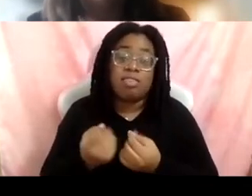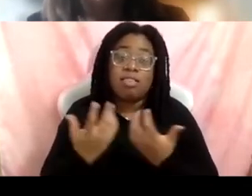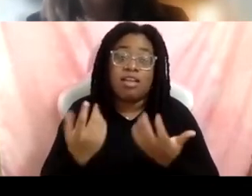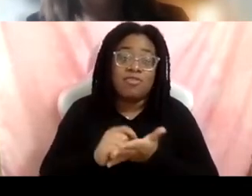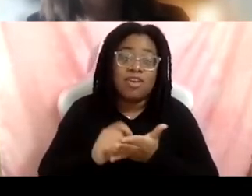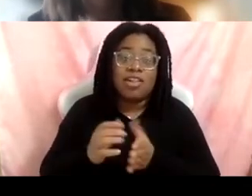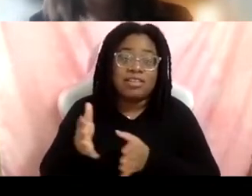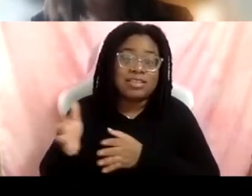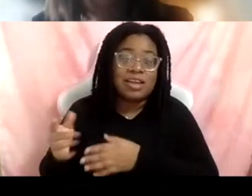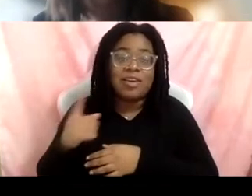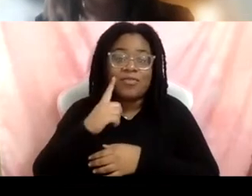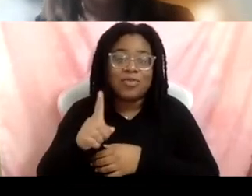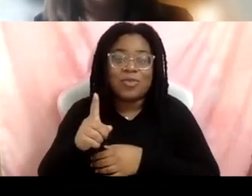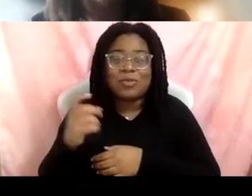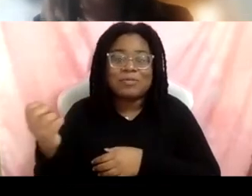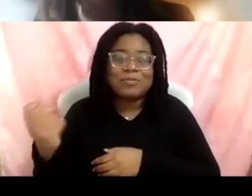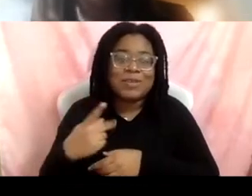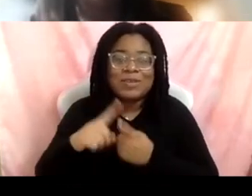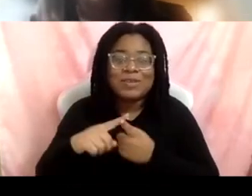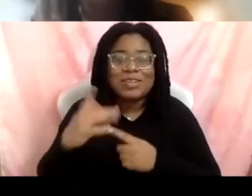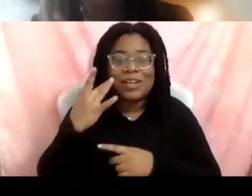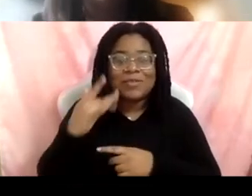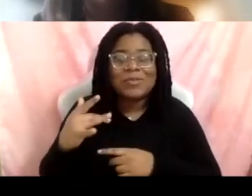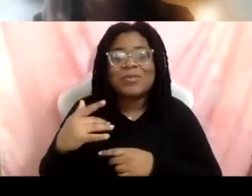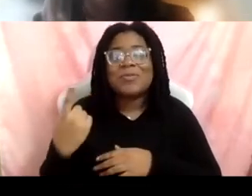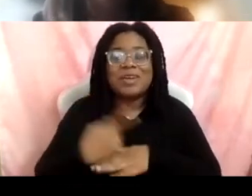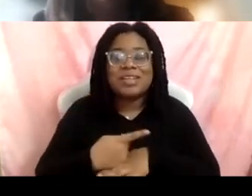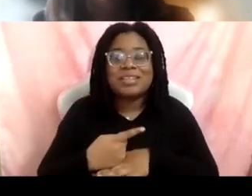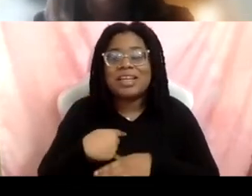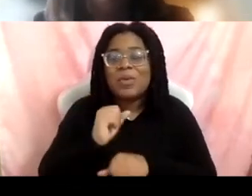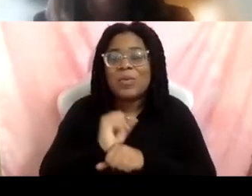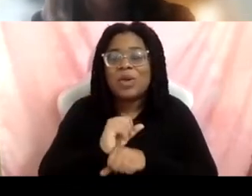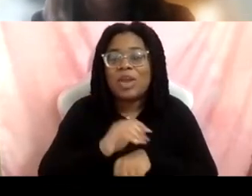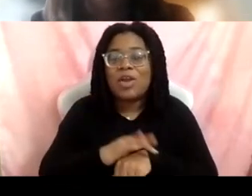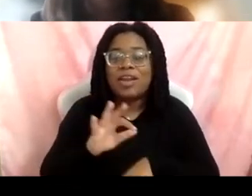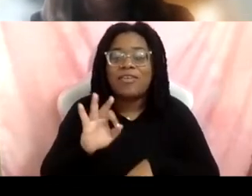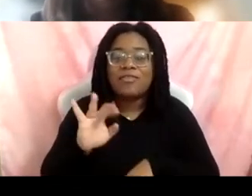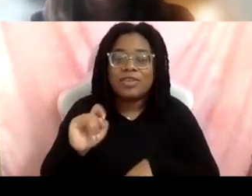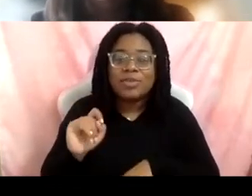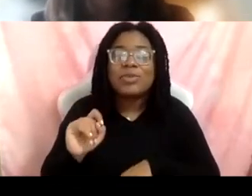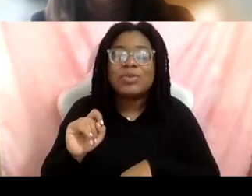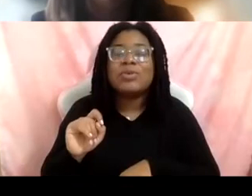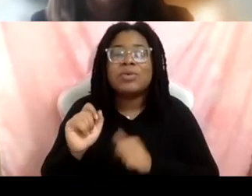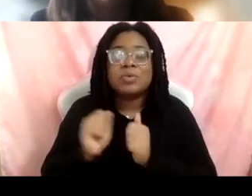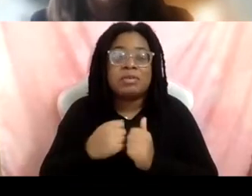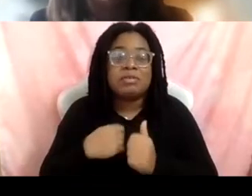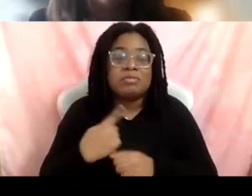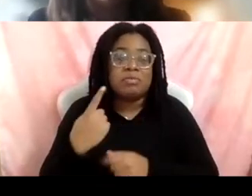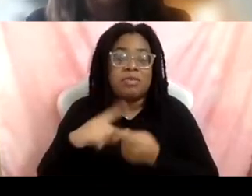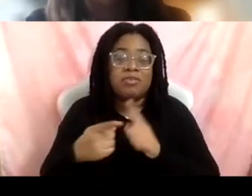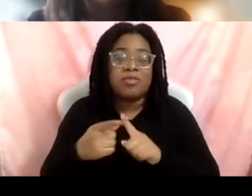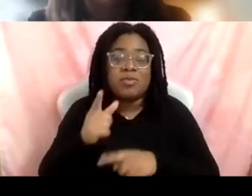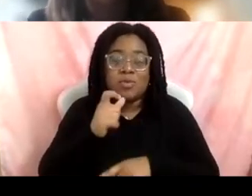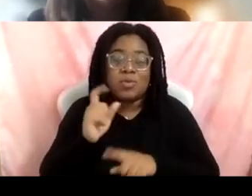trying to get my way back to California someday. I'm working on a feature with one of my friends who went to